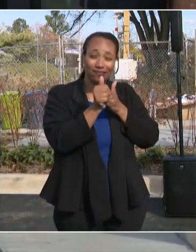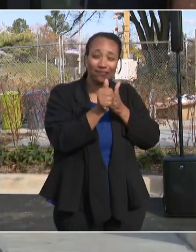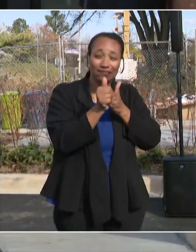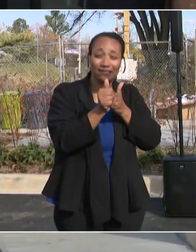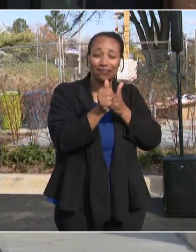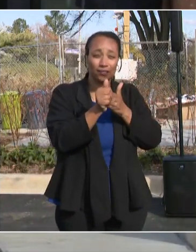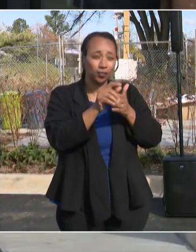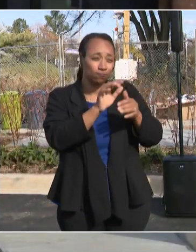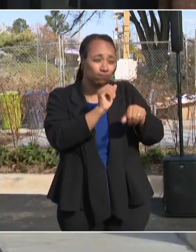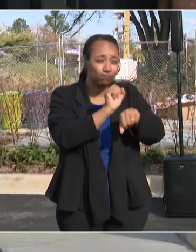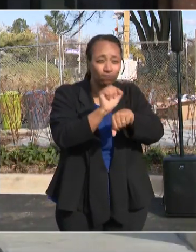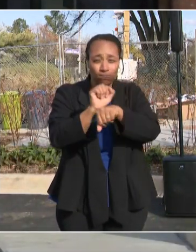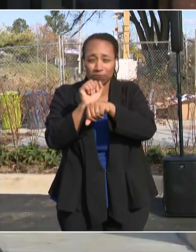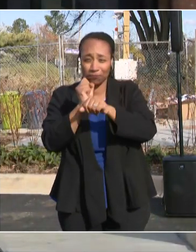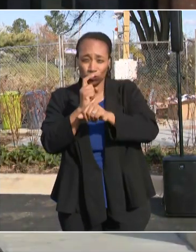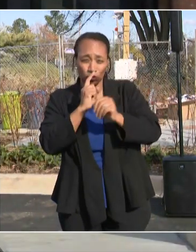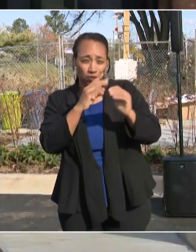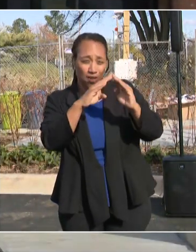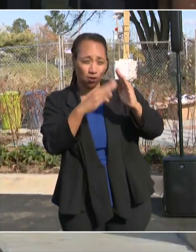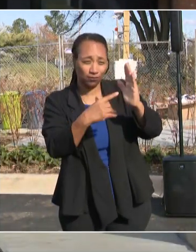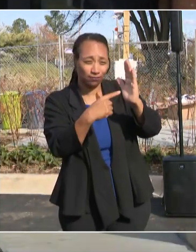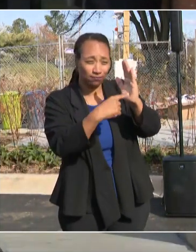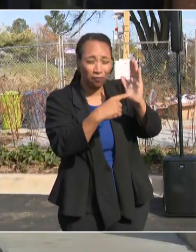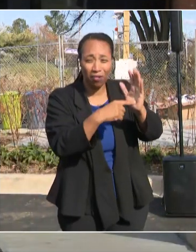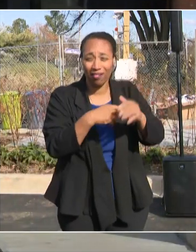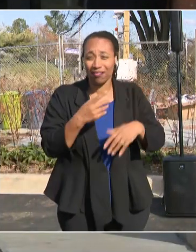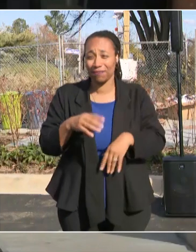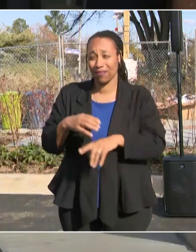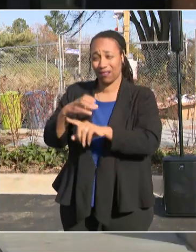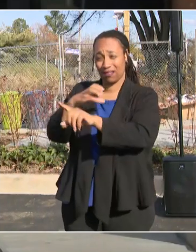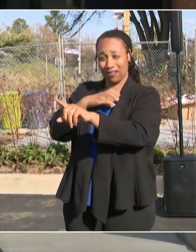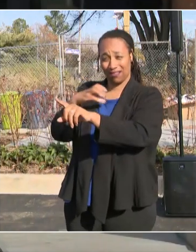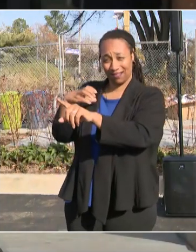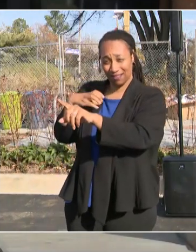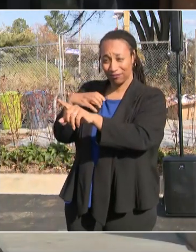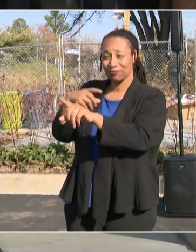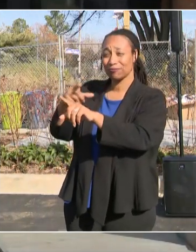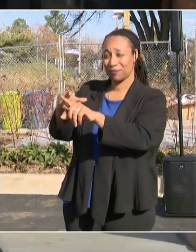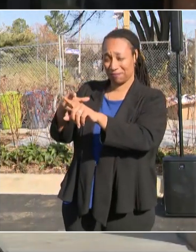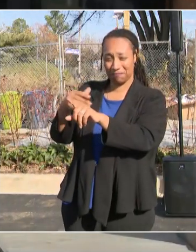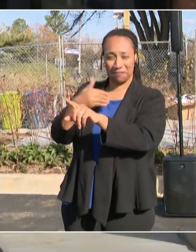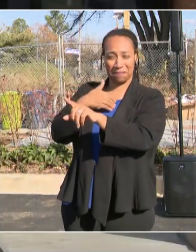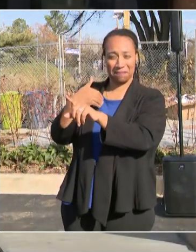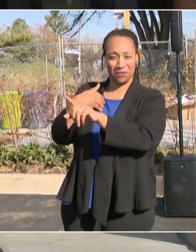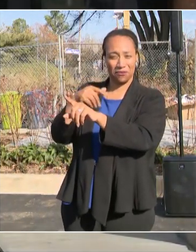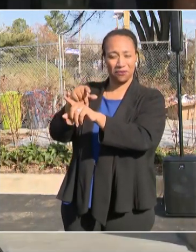Councilmember White, thank you, man, for championing the people, as always. And Ms. Vines,